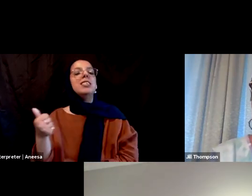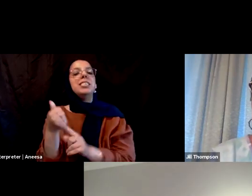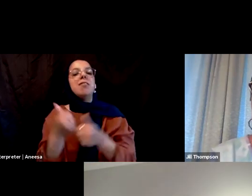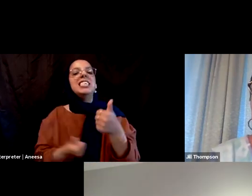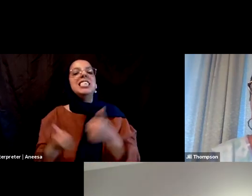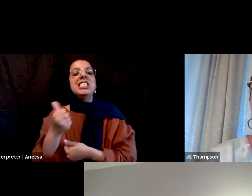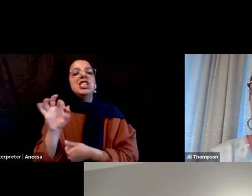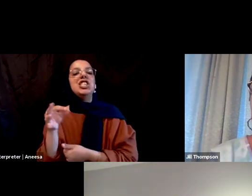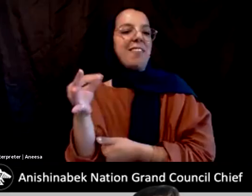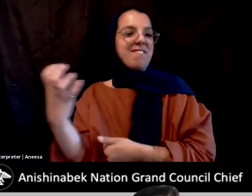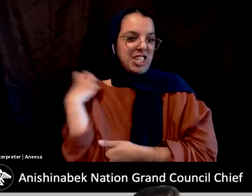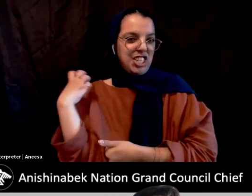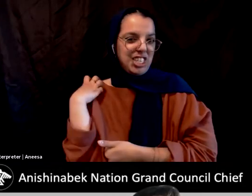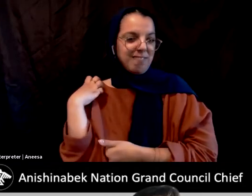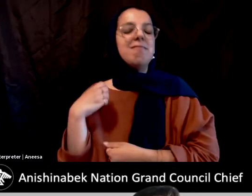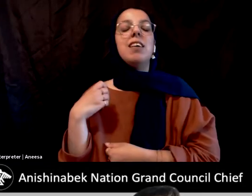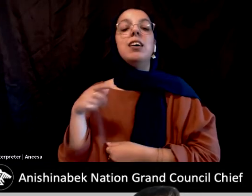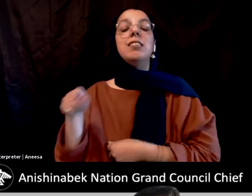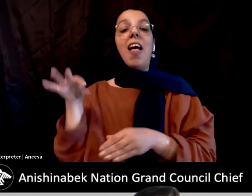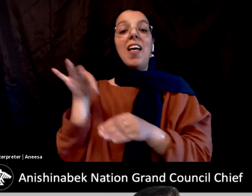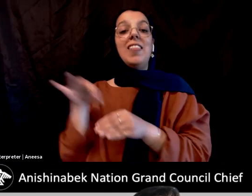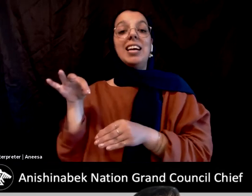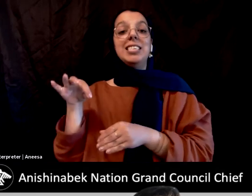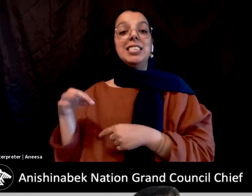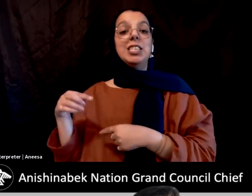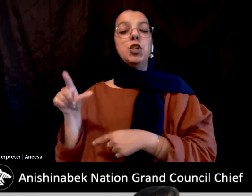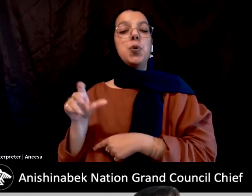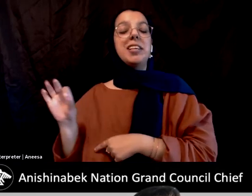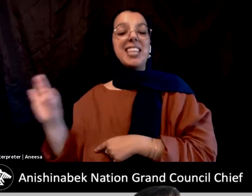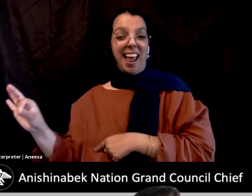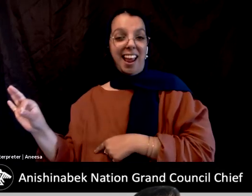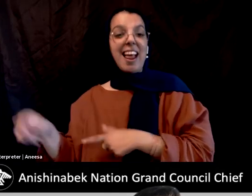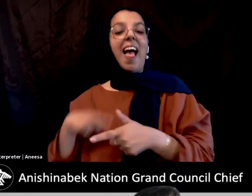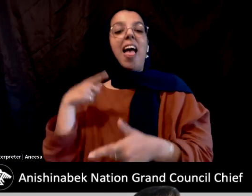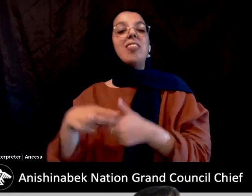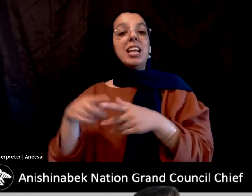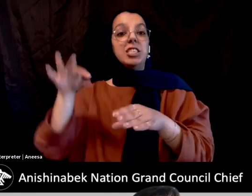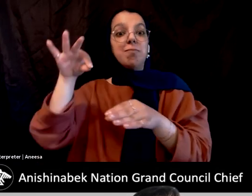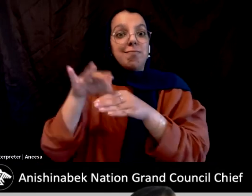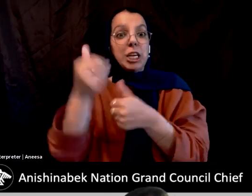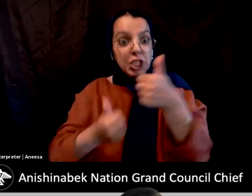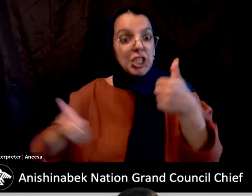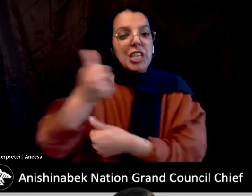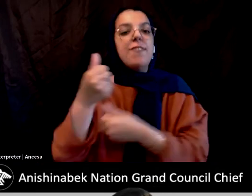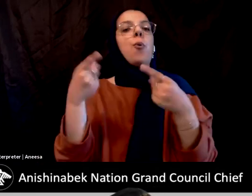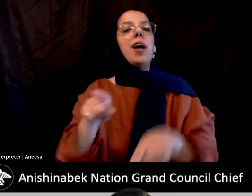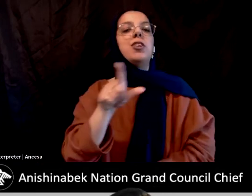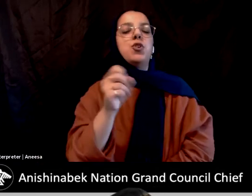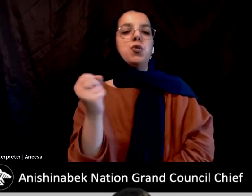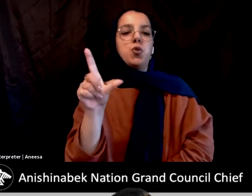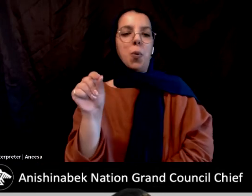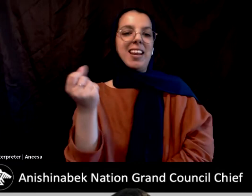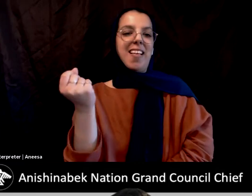the elected council since 2009 and was elected chief in 2011. The chief has been a